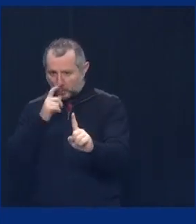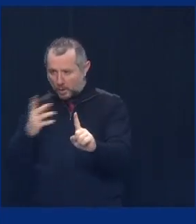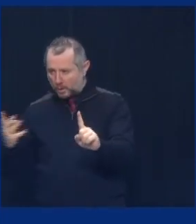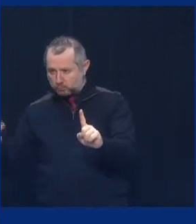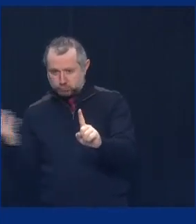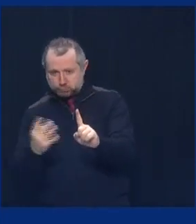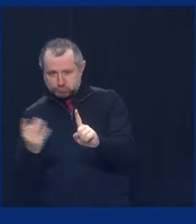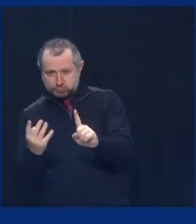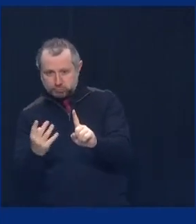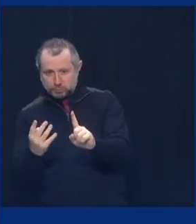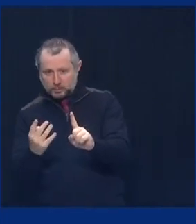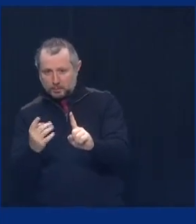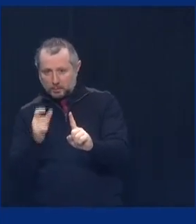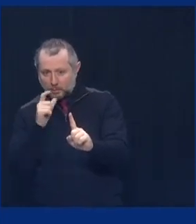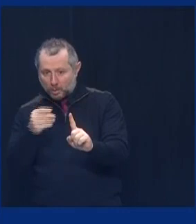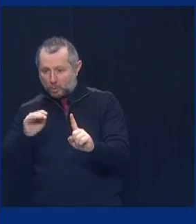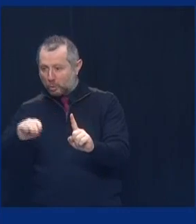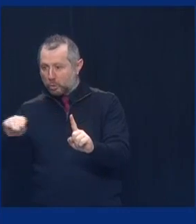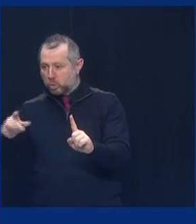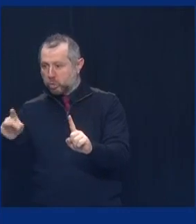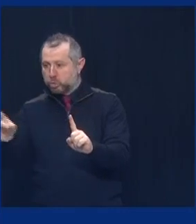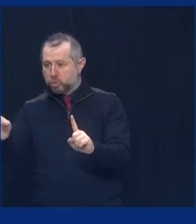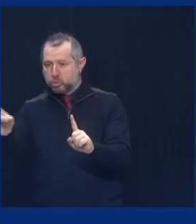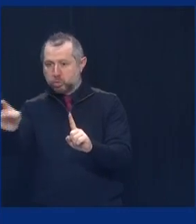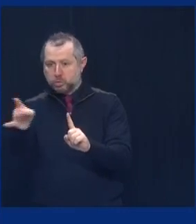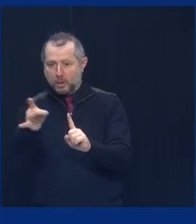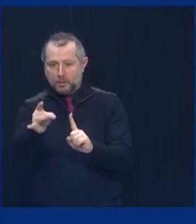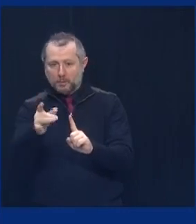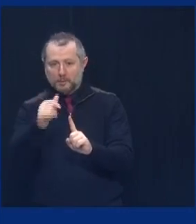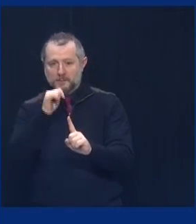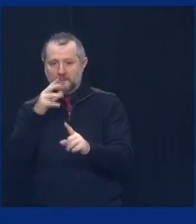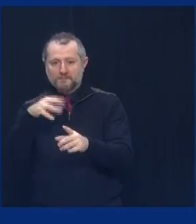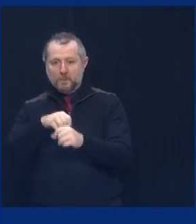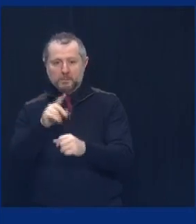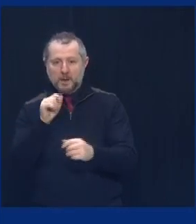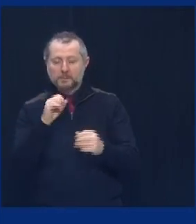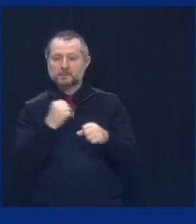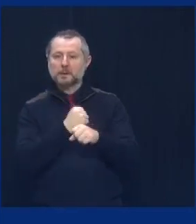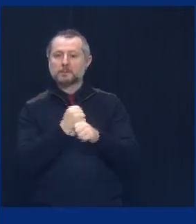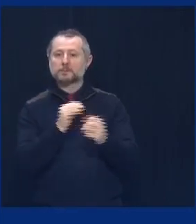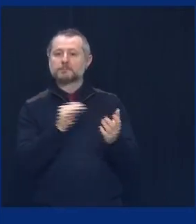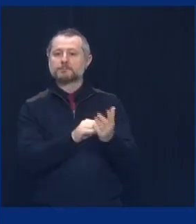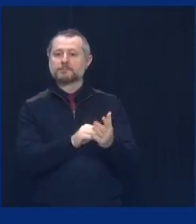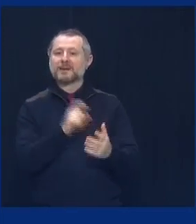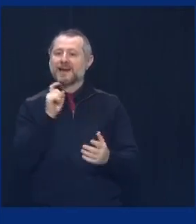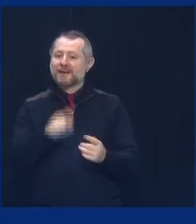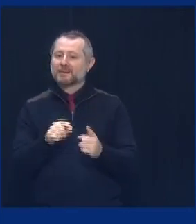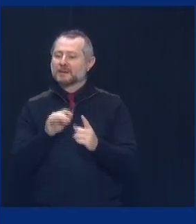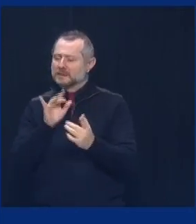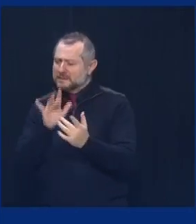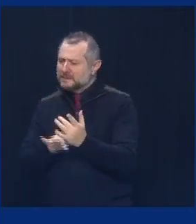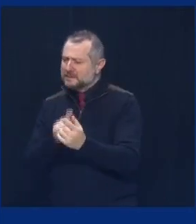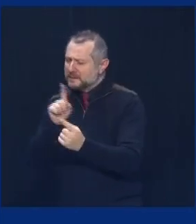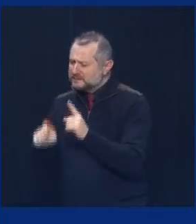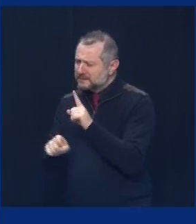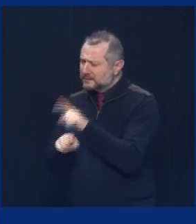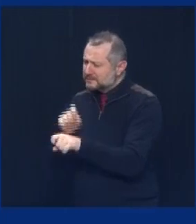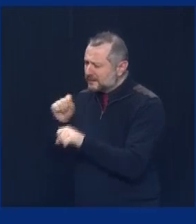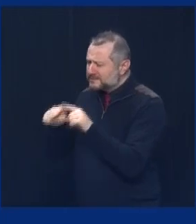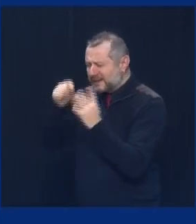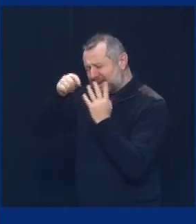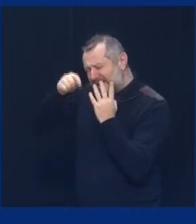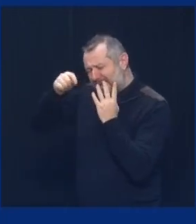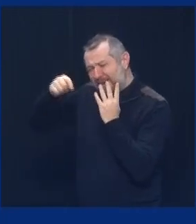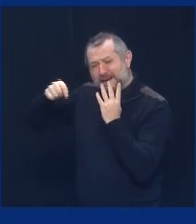tracing. That part is not included in this data because they're still actually going through that. That's the detective work that the contact tracer is going through.